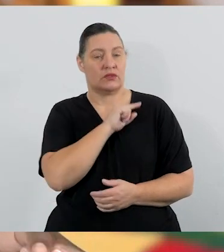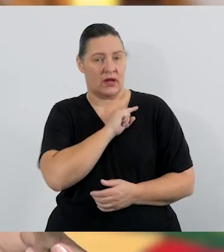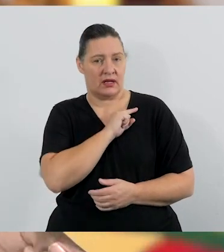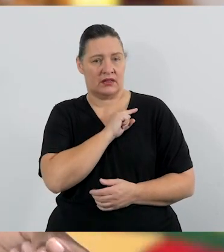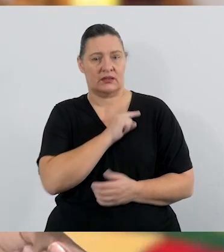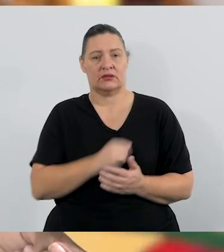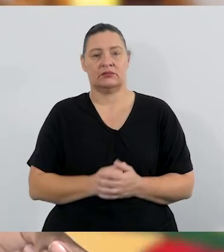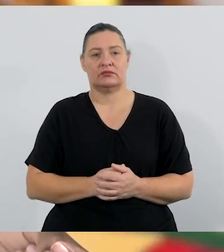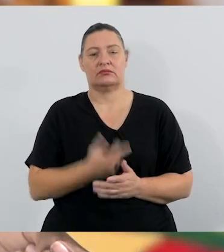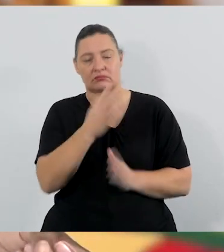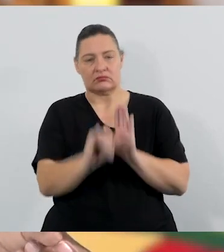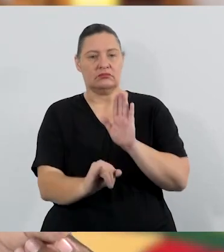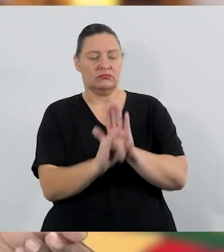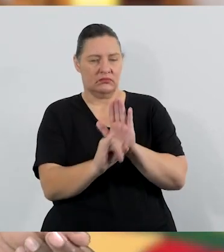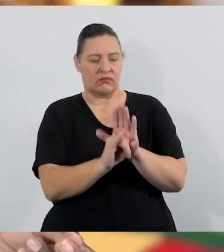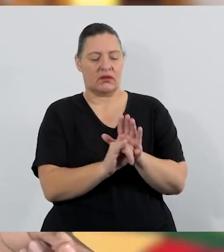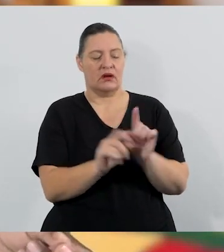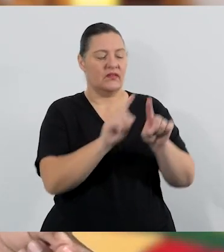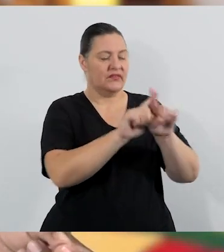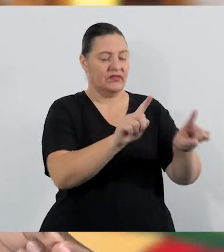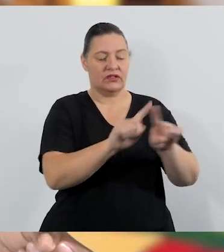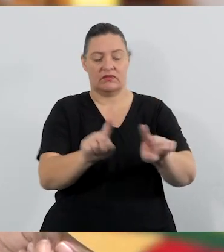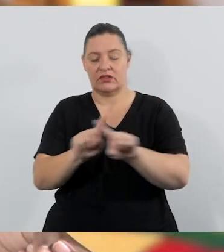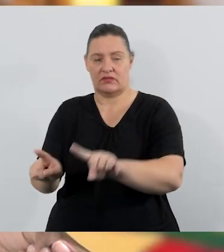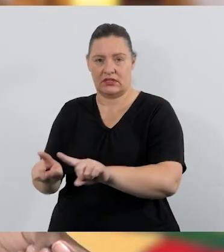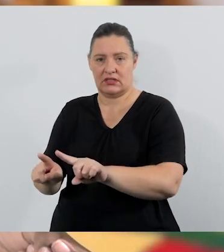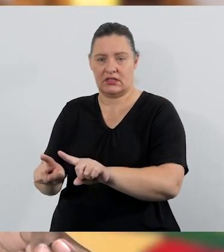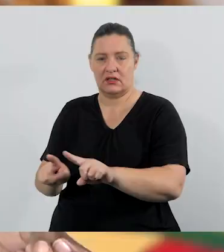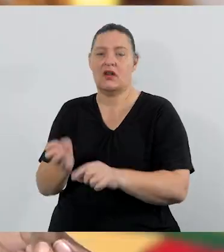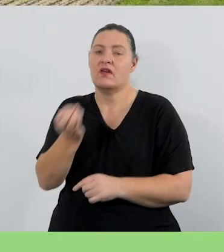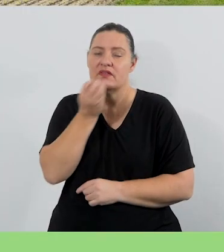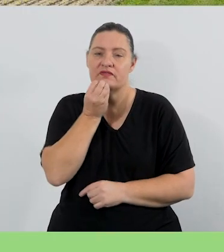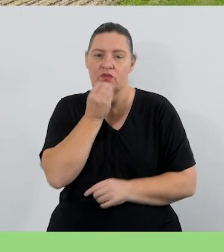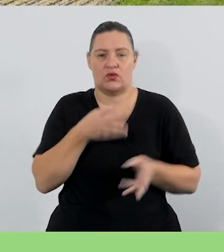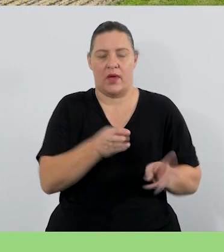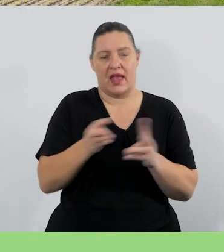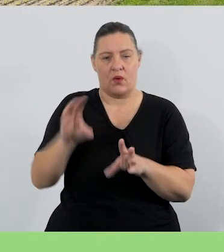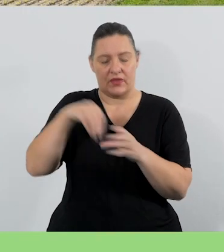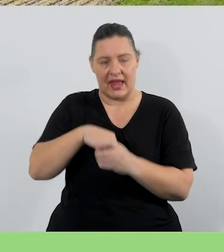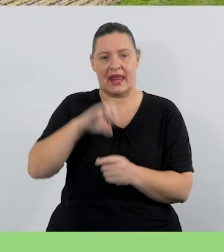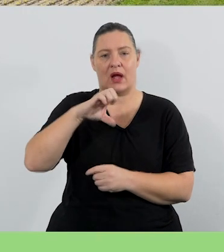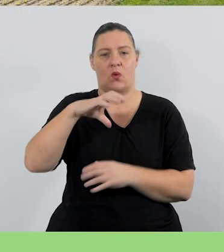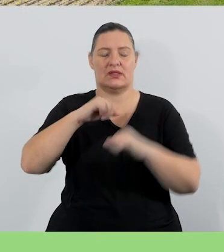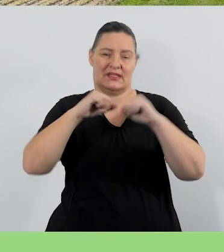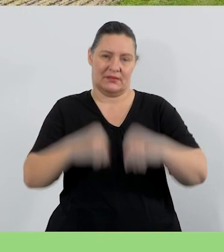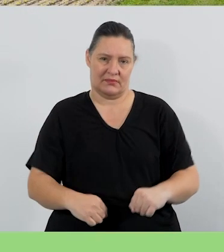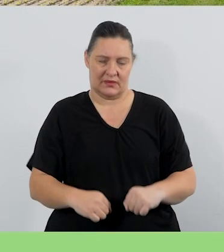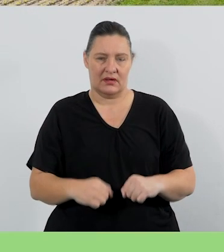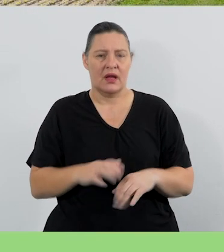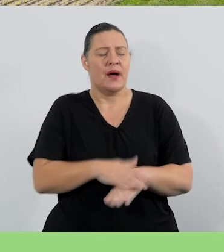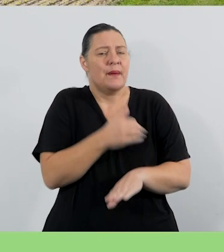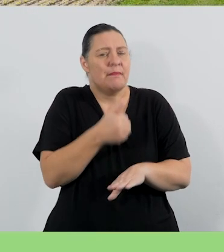Therefore, we can identify the different feeding styles in an ecosystem based on how